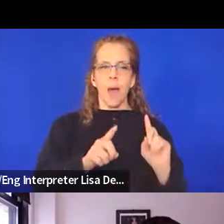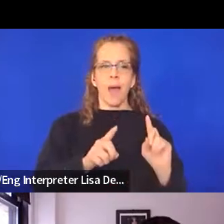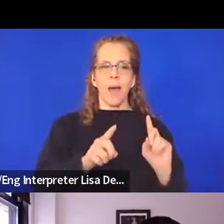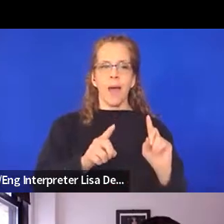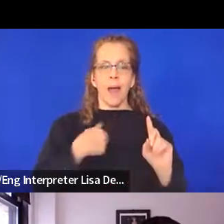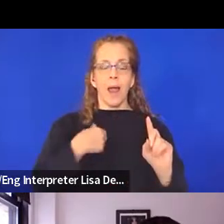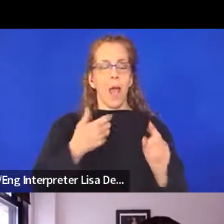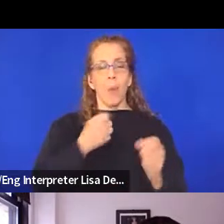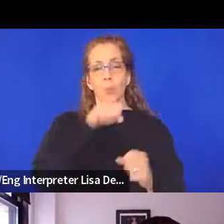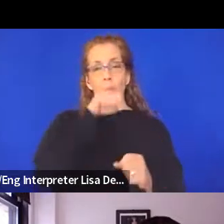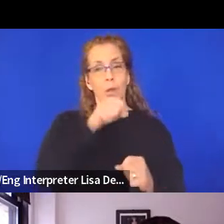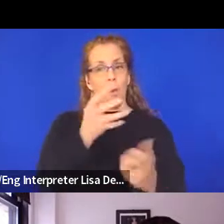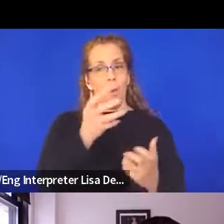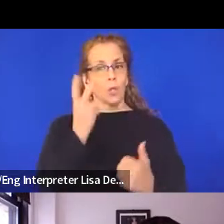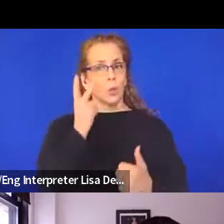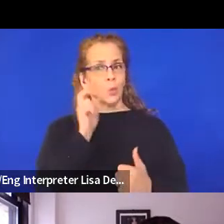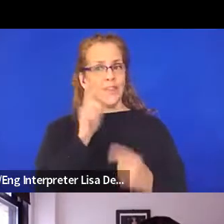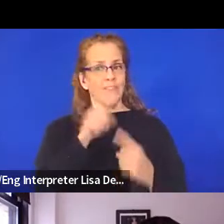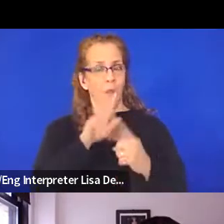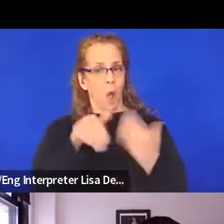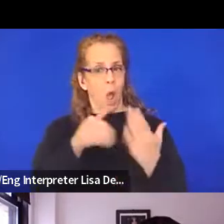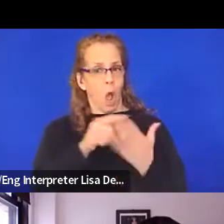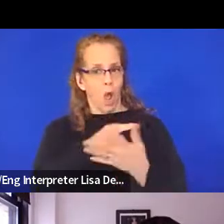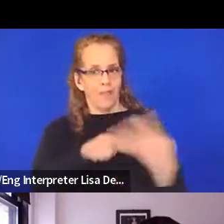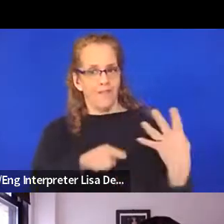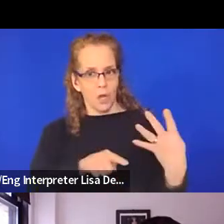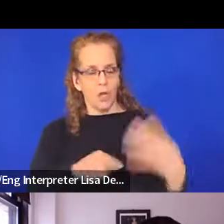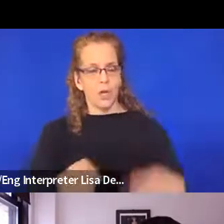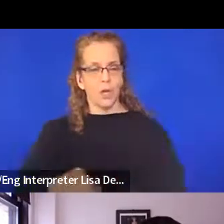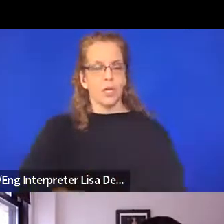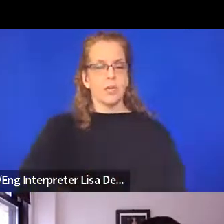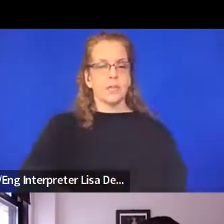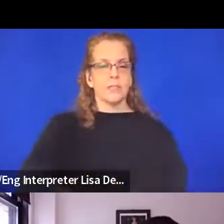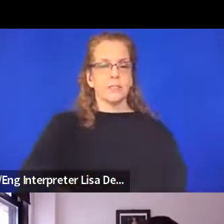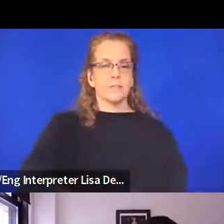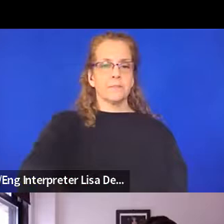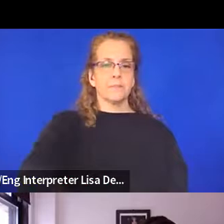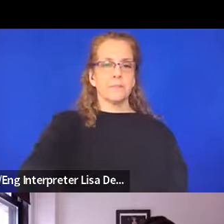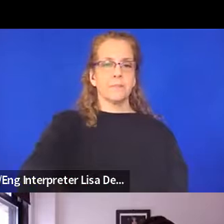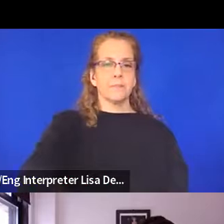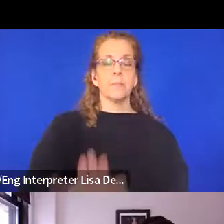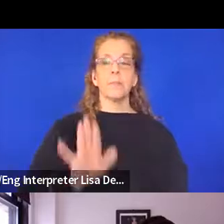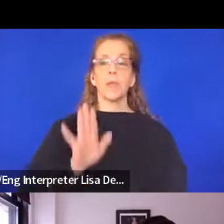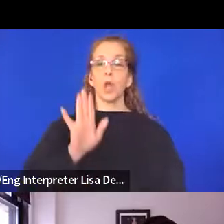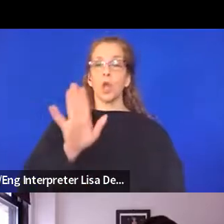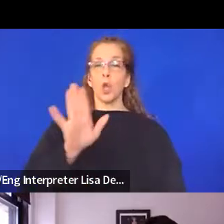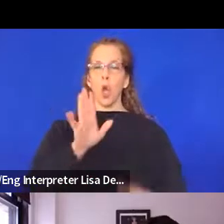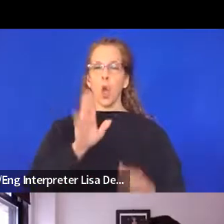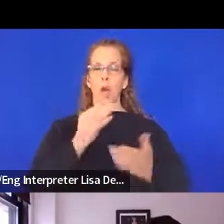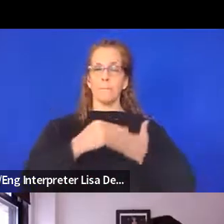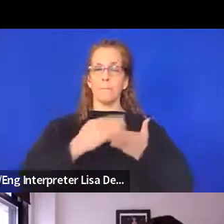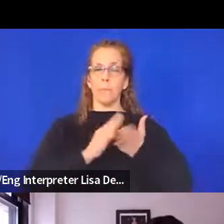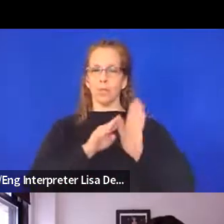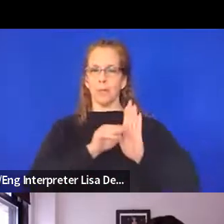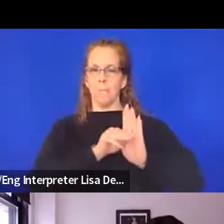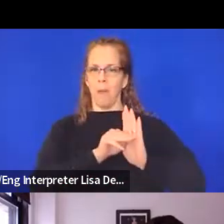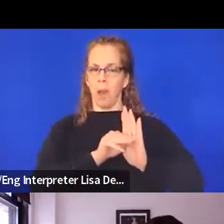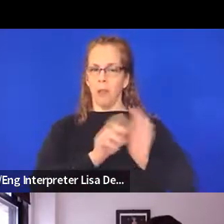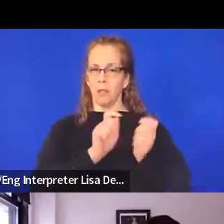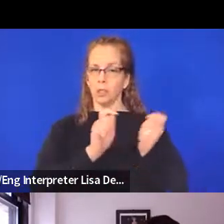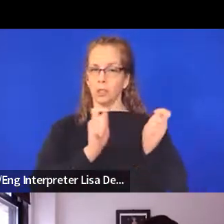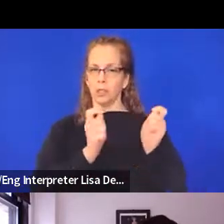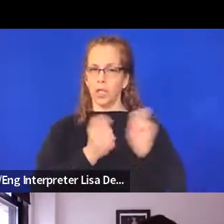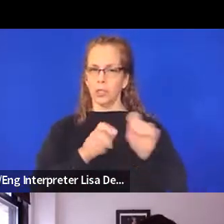from all of you about. And it is, how has your budgeting model shifted? And can you tell us about